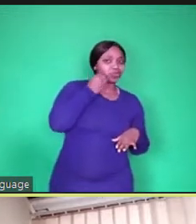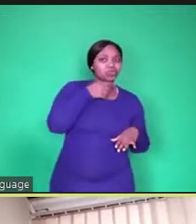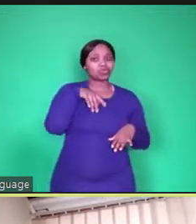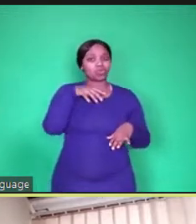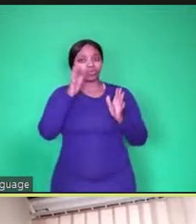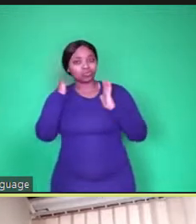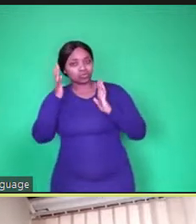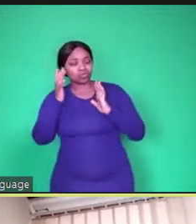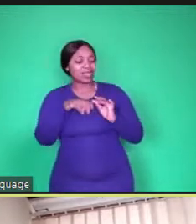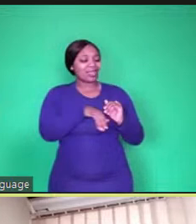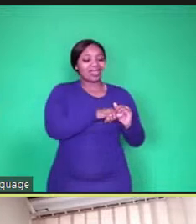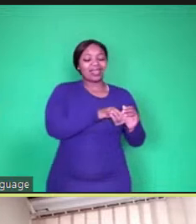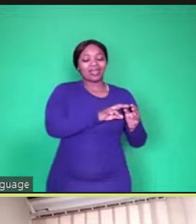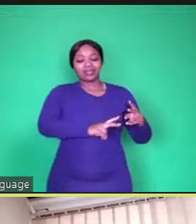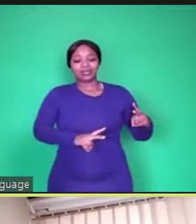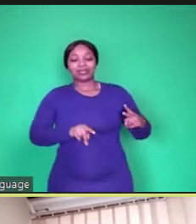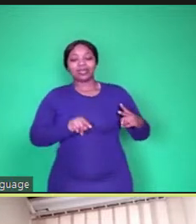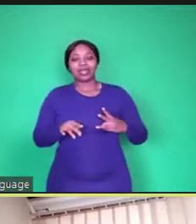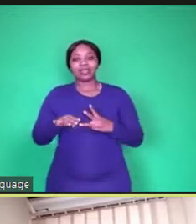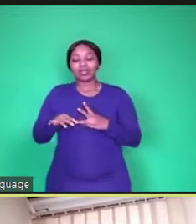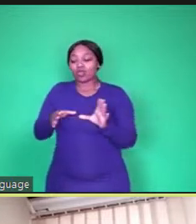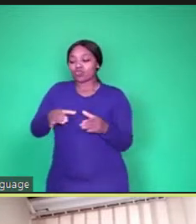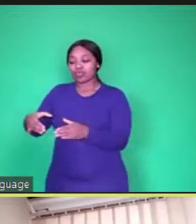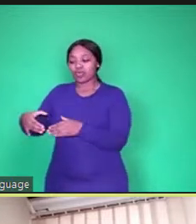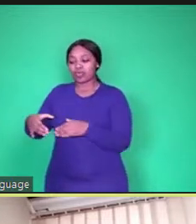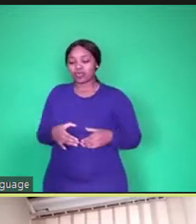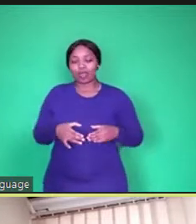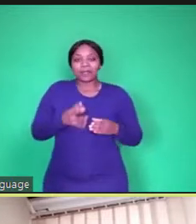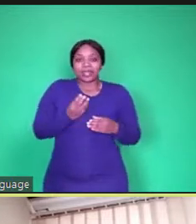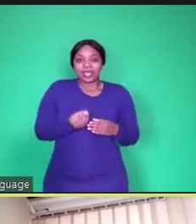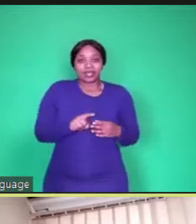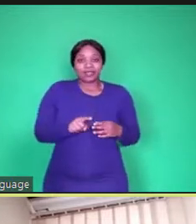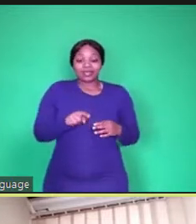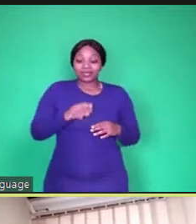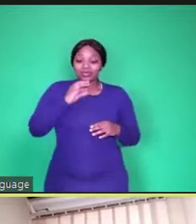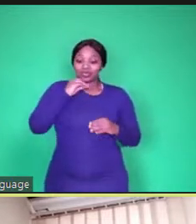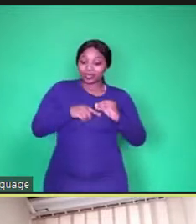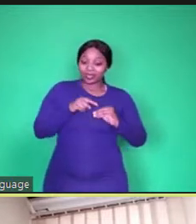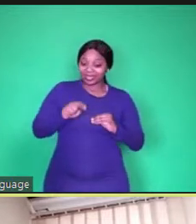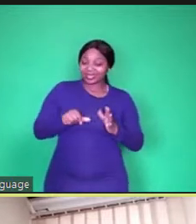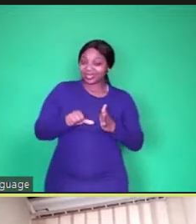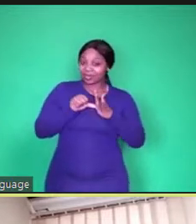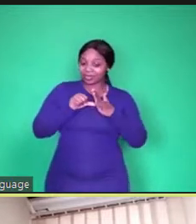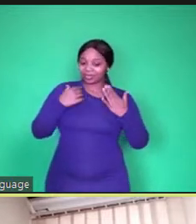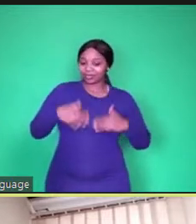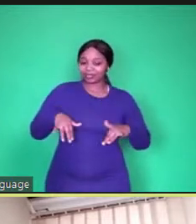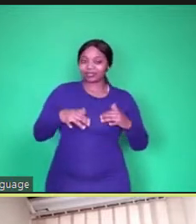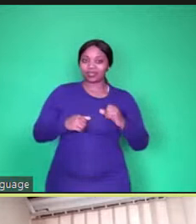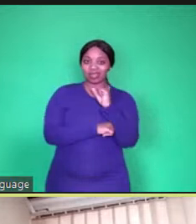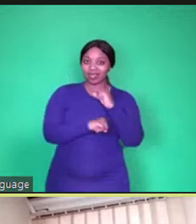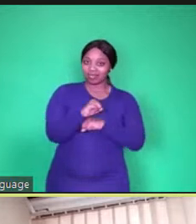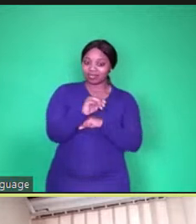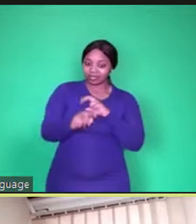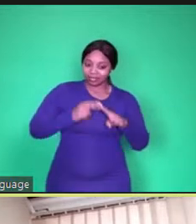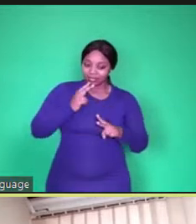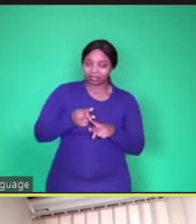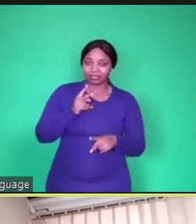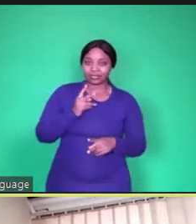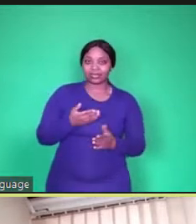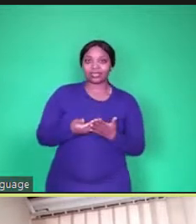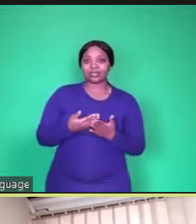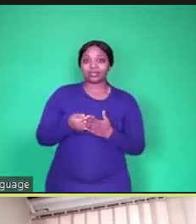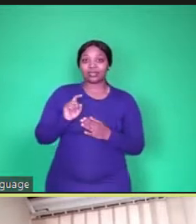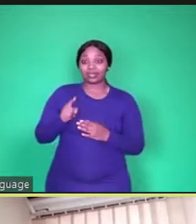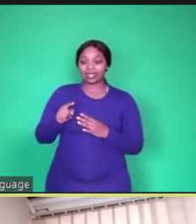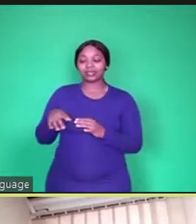periphery is meant for certain grouping. And we talk about, it is important to restructure this spatial segregated, high